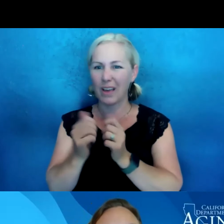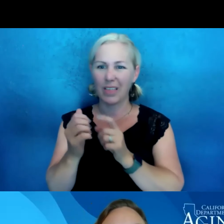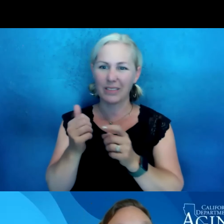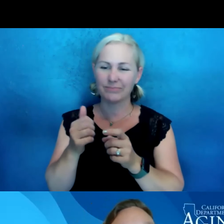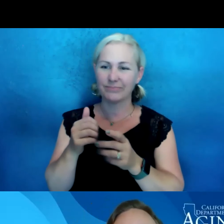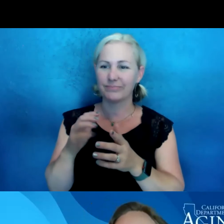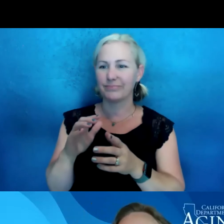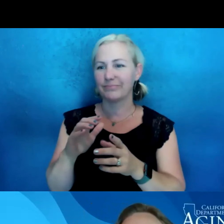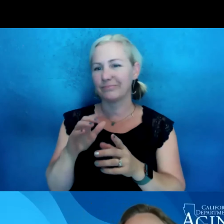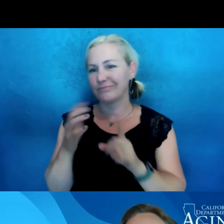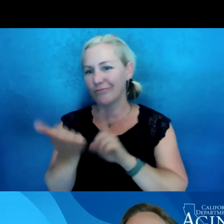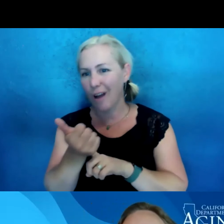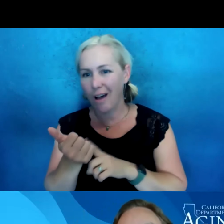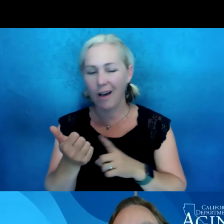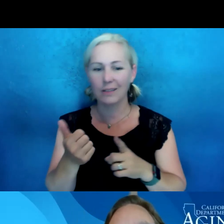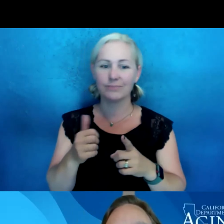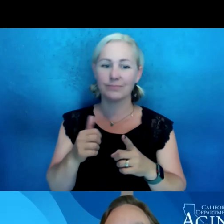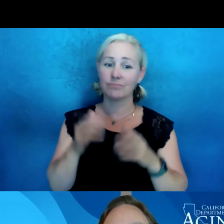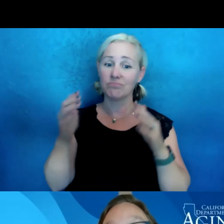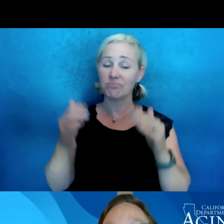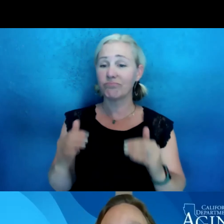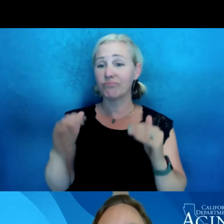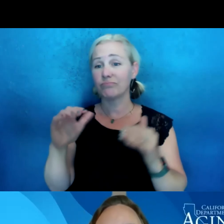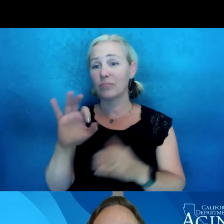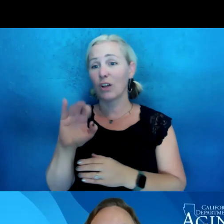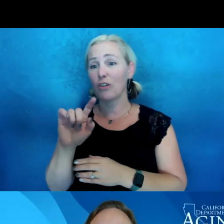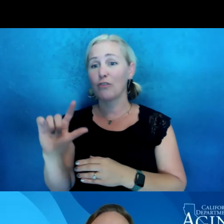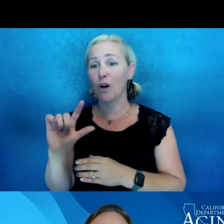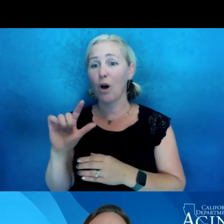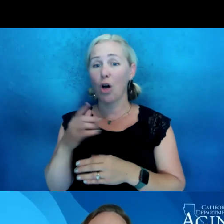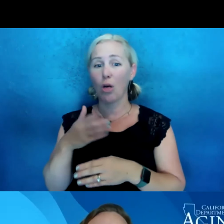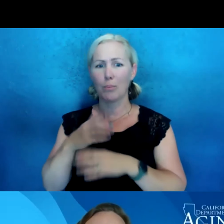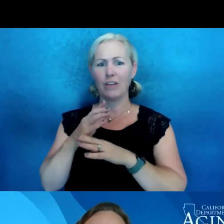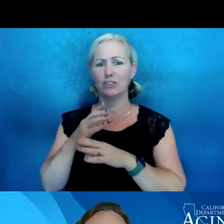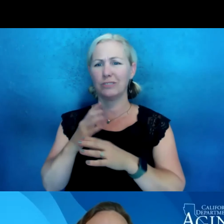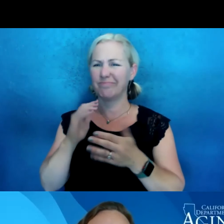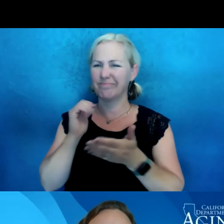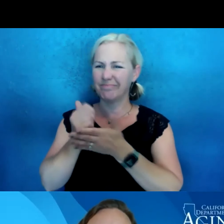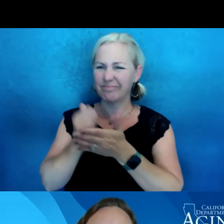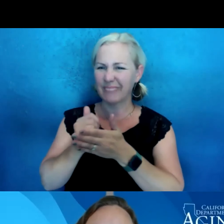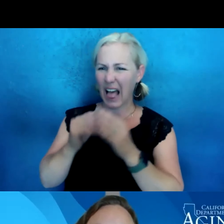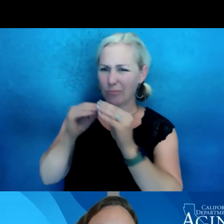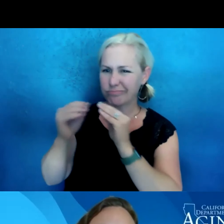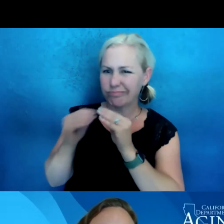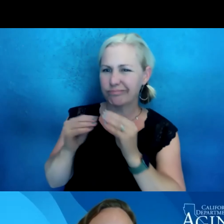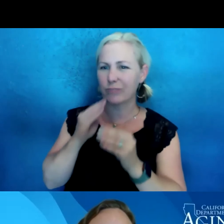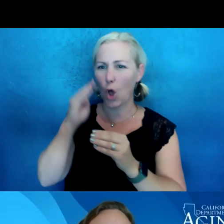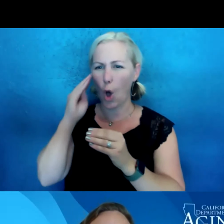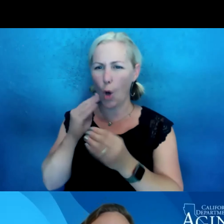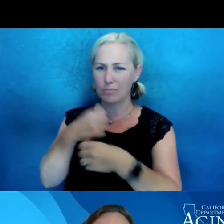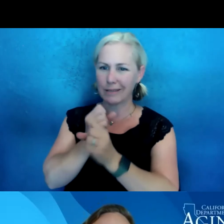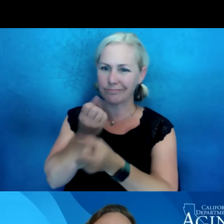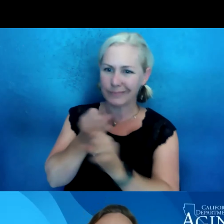caregiving, fall prevention, critical to help modifying homes to make them accessible and safe as we age or acquire